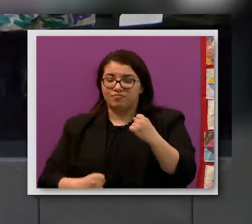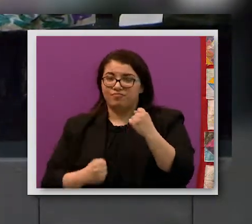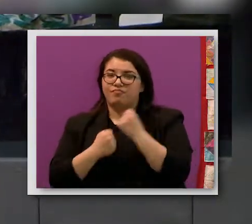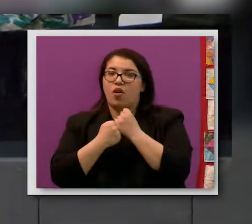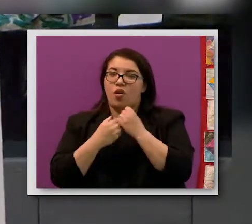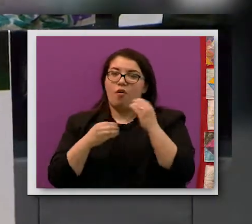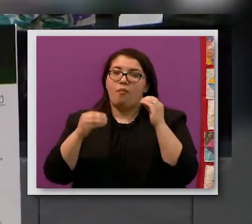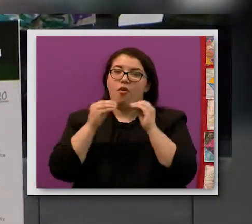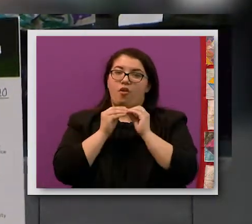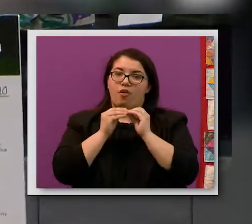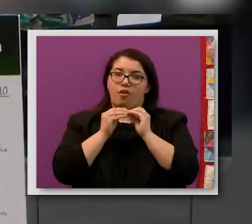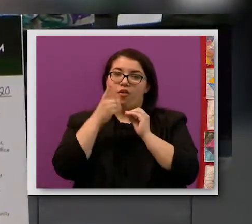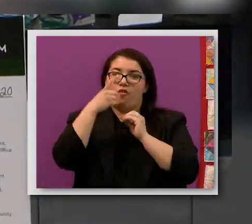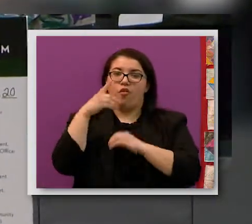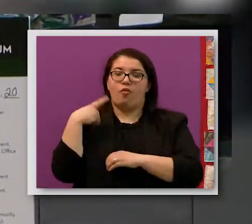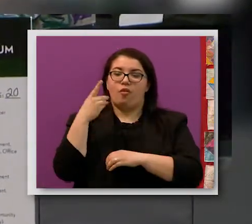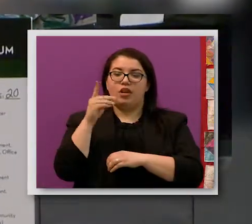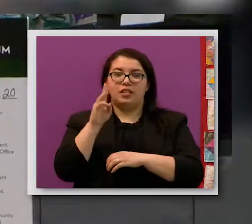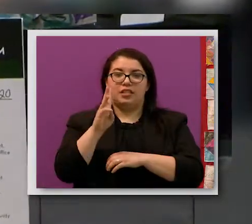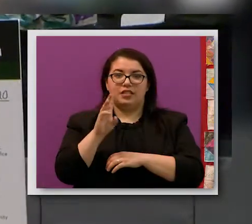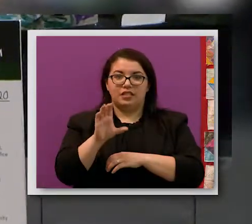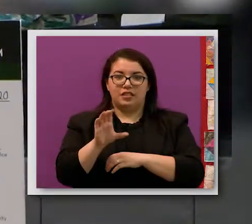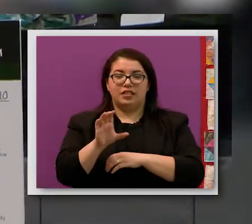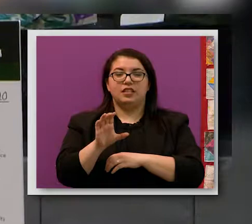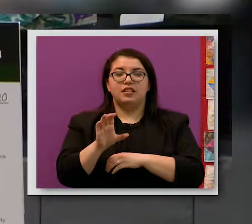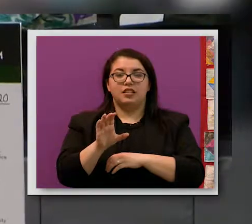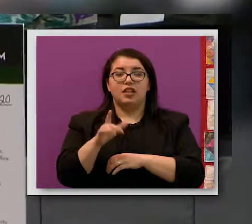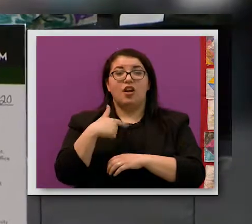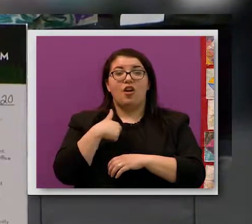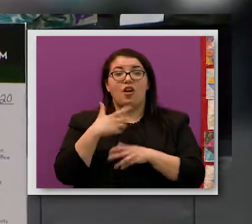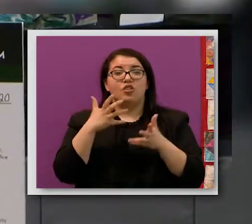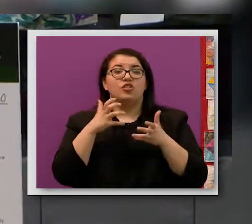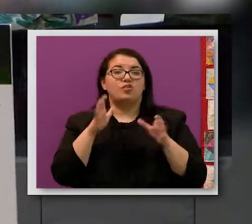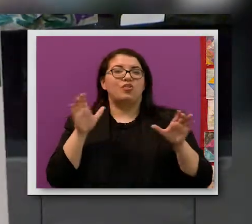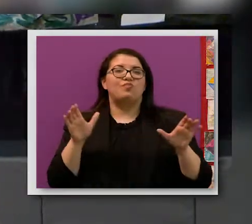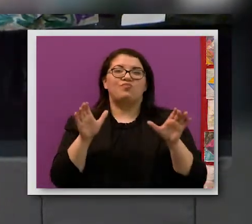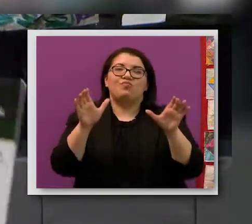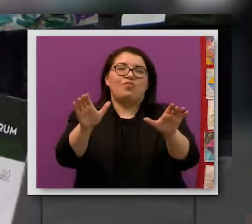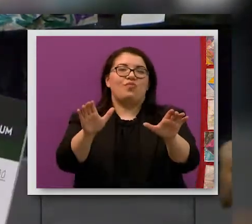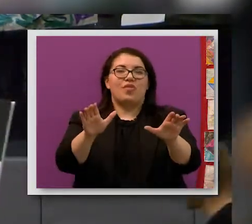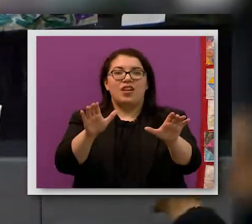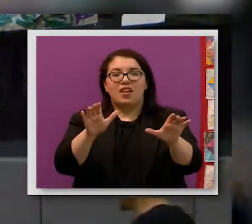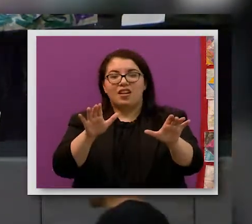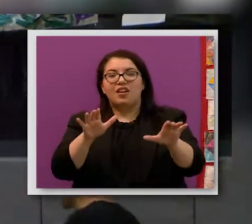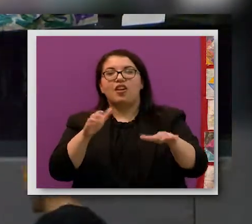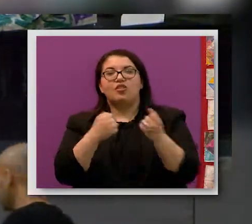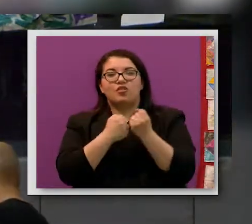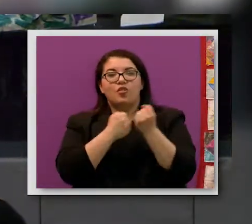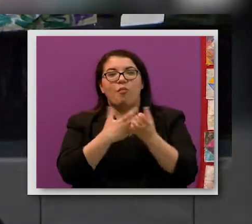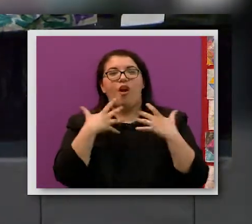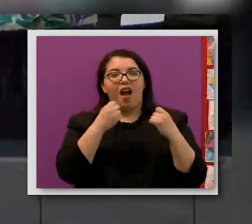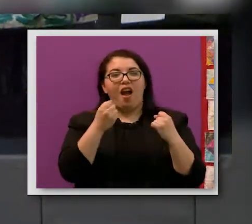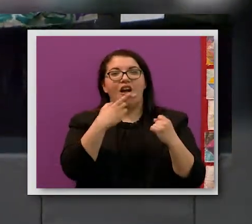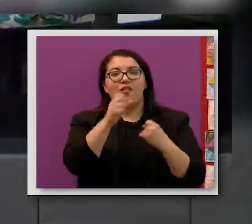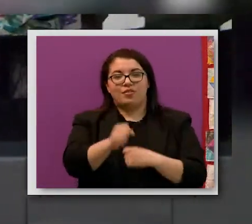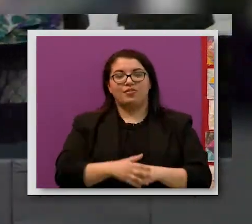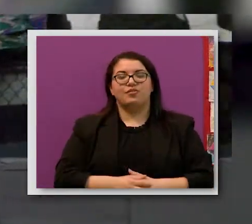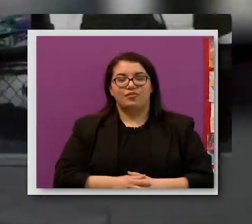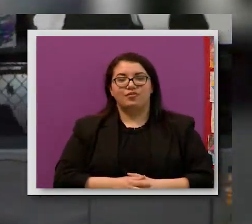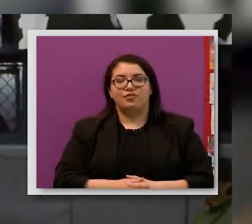Washington, D.C. So I just want to put a plug in for health and human services all the way. Fantastic. Great. Thank you, Table